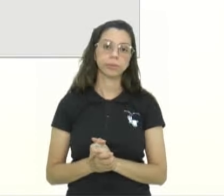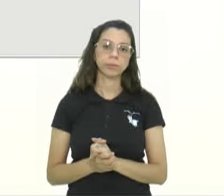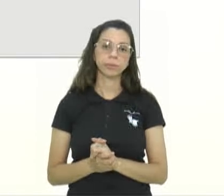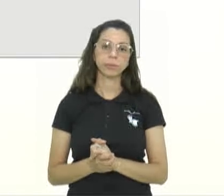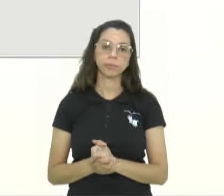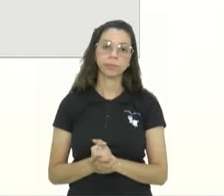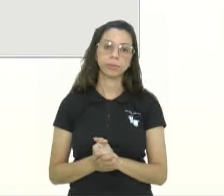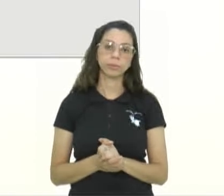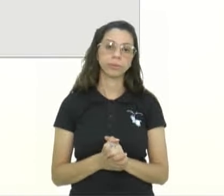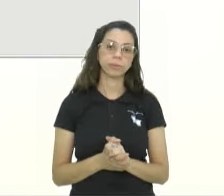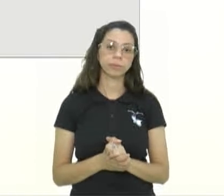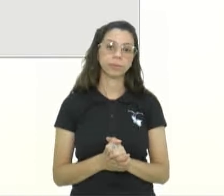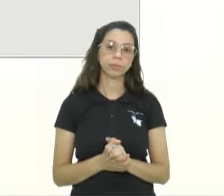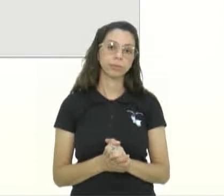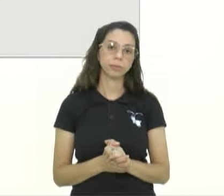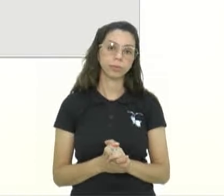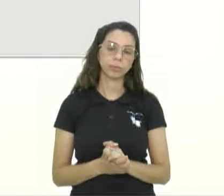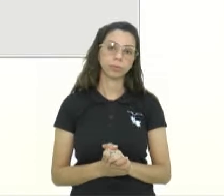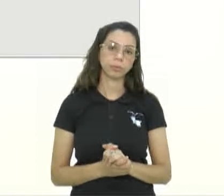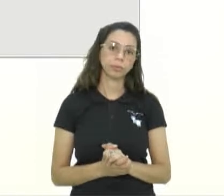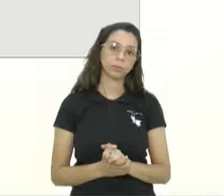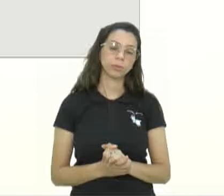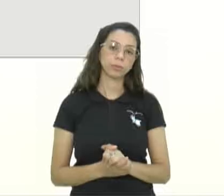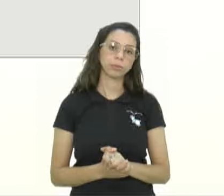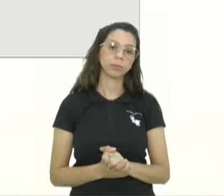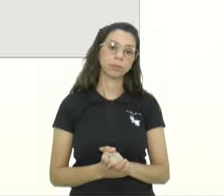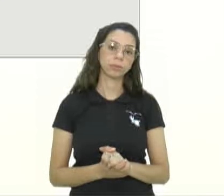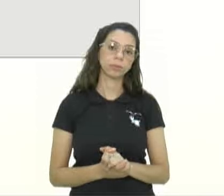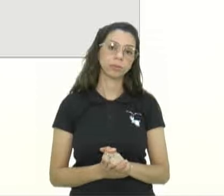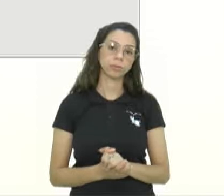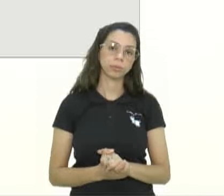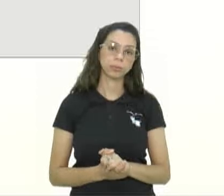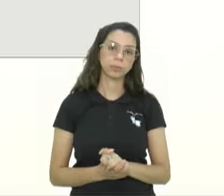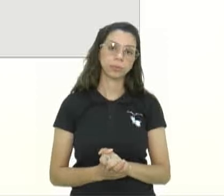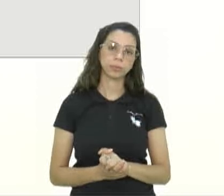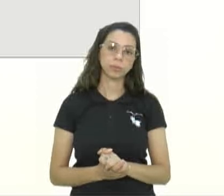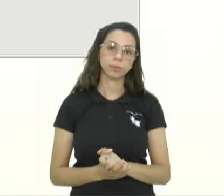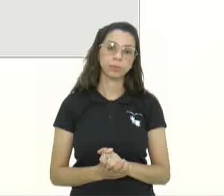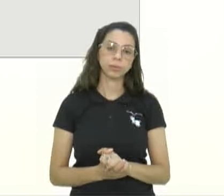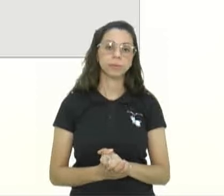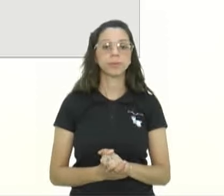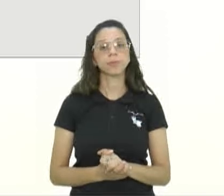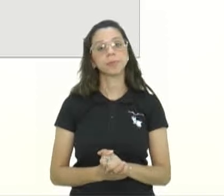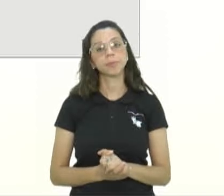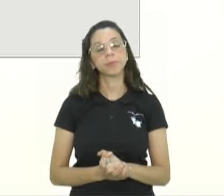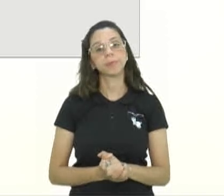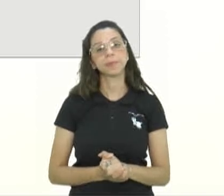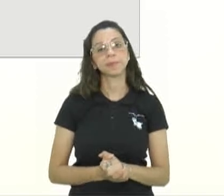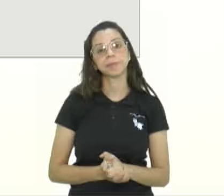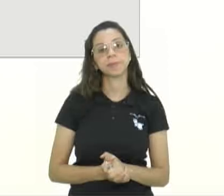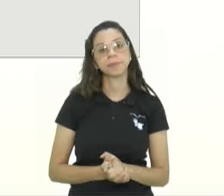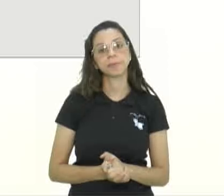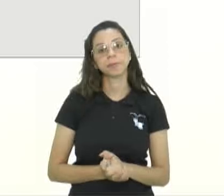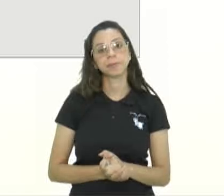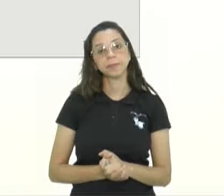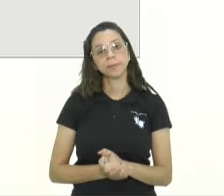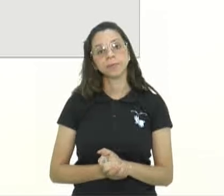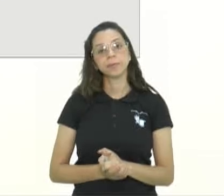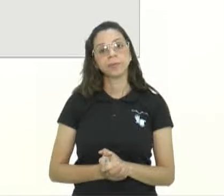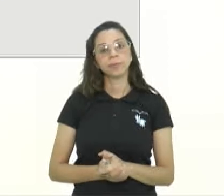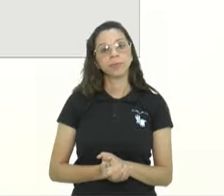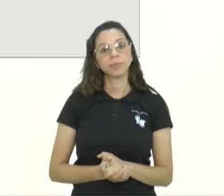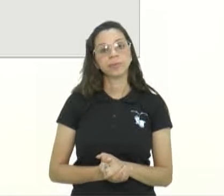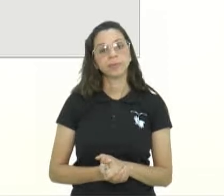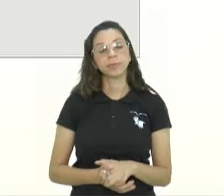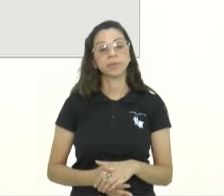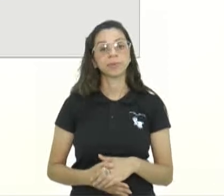the third Monday of January. It celebrates the life and achievements of Martin Luther King